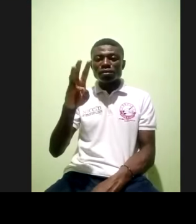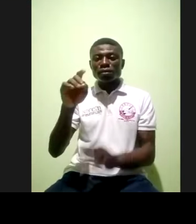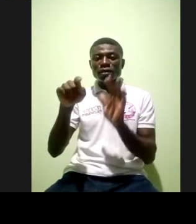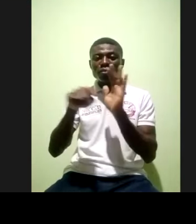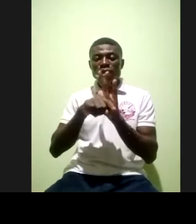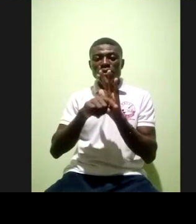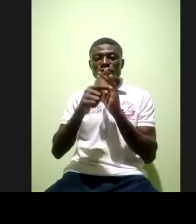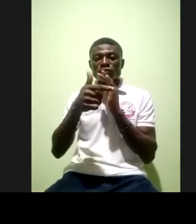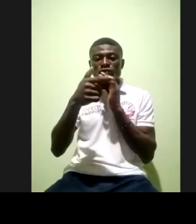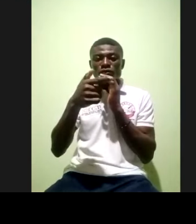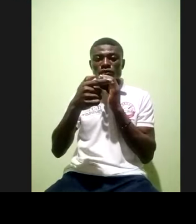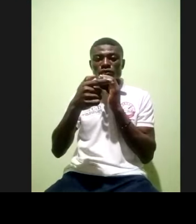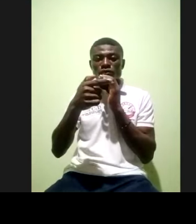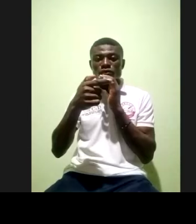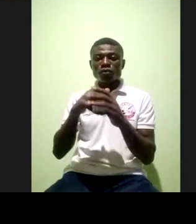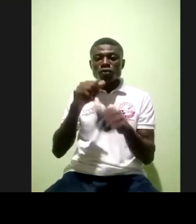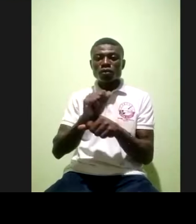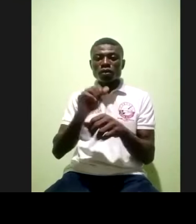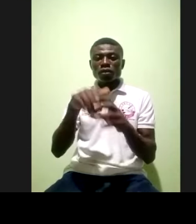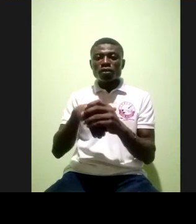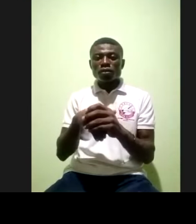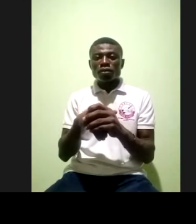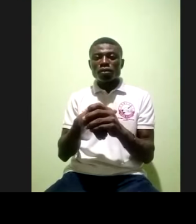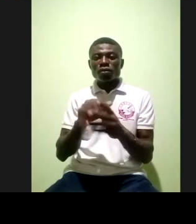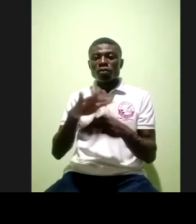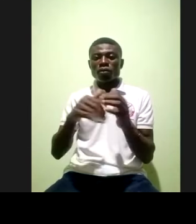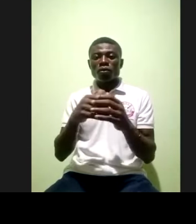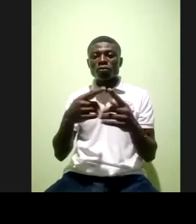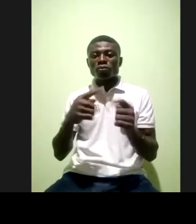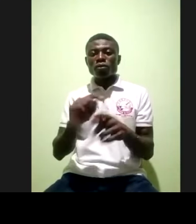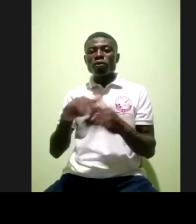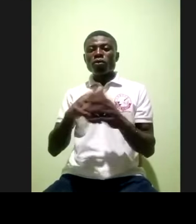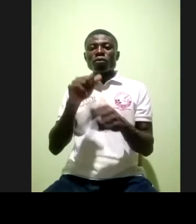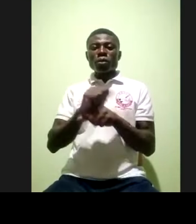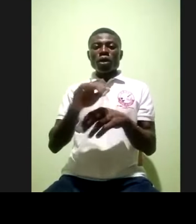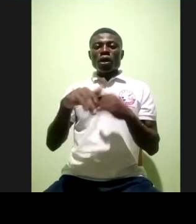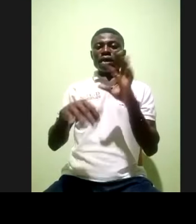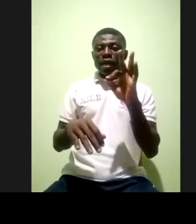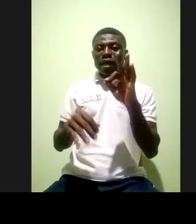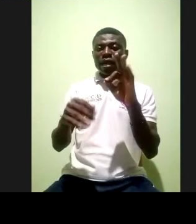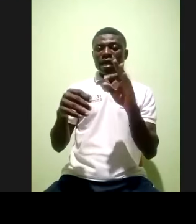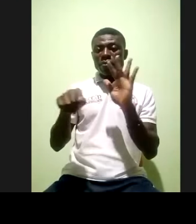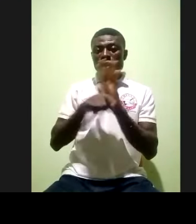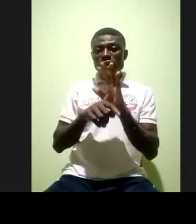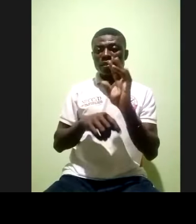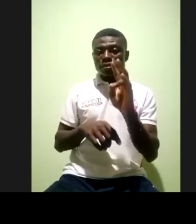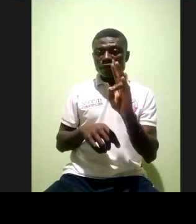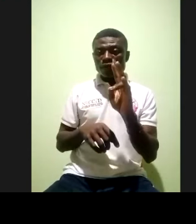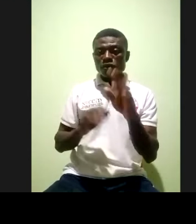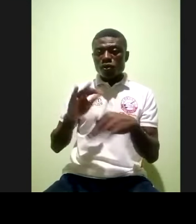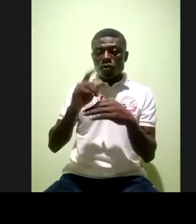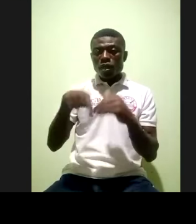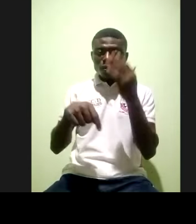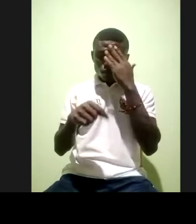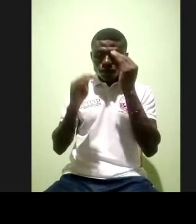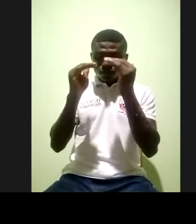minus 1 is 5. This is 9 minus 7, 9 minus. So these type of